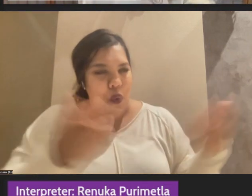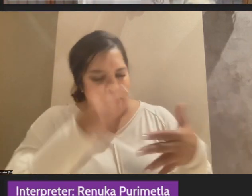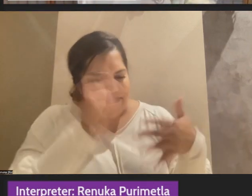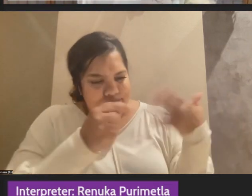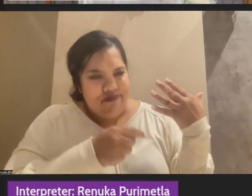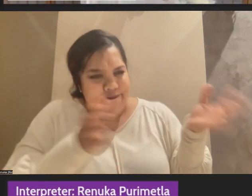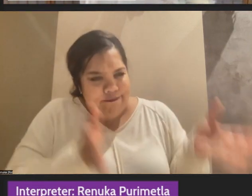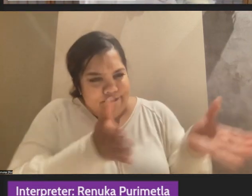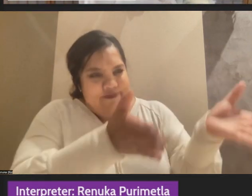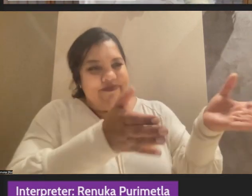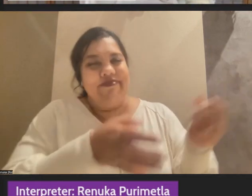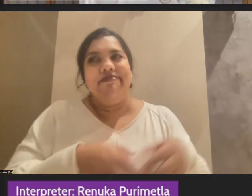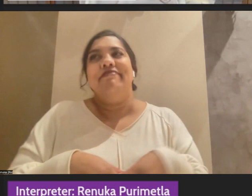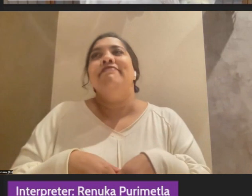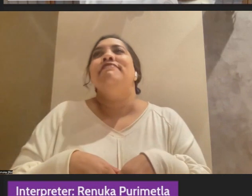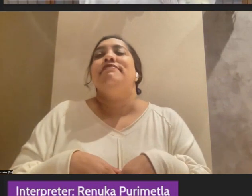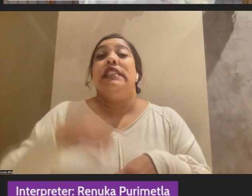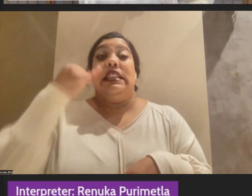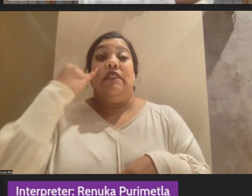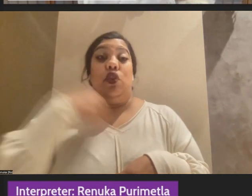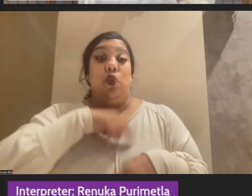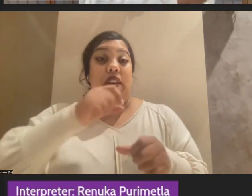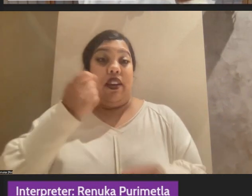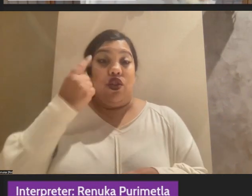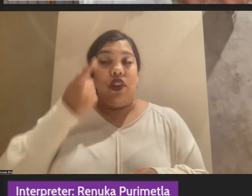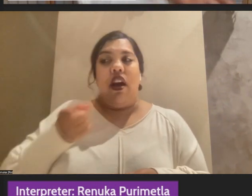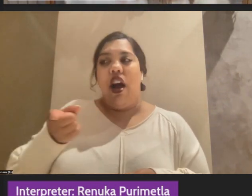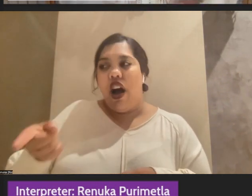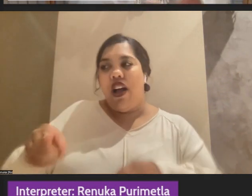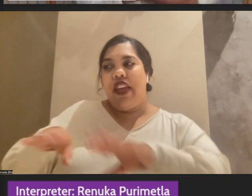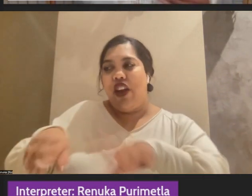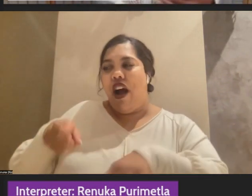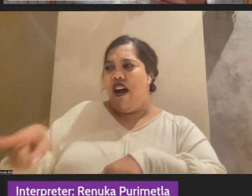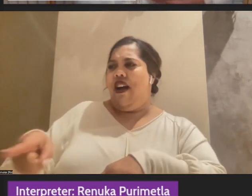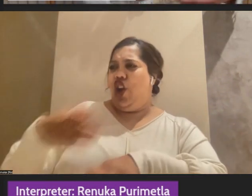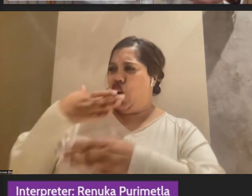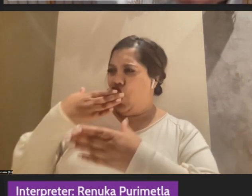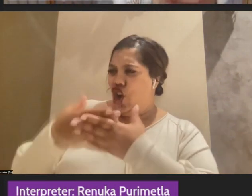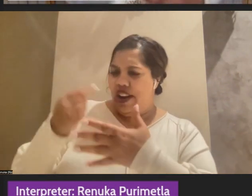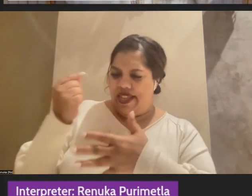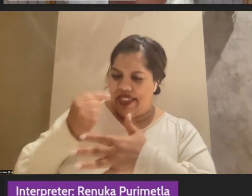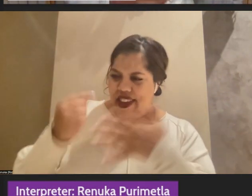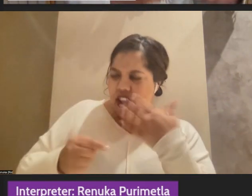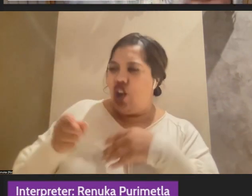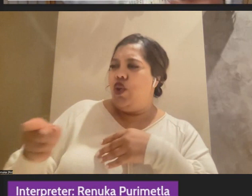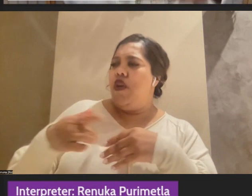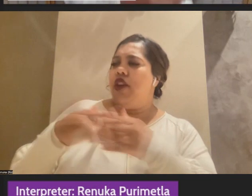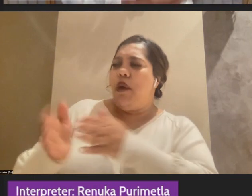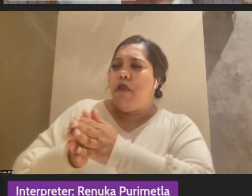When we understand what this child's natural attributes are, what motivates them, what excites